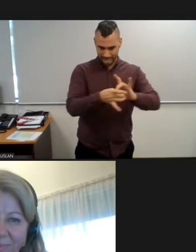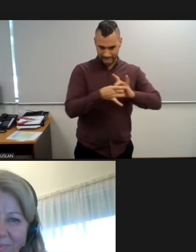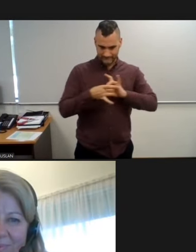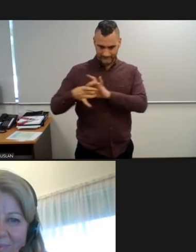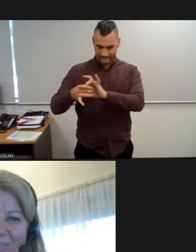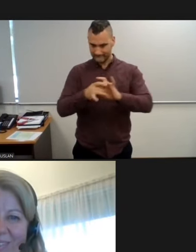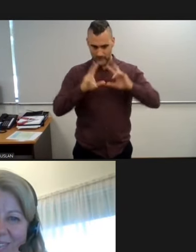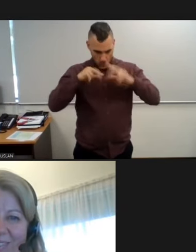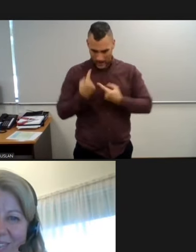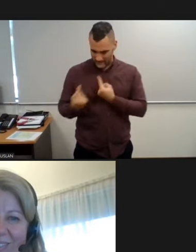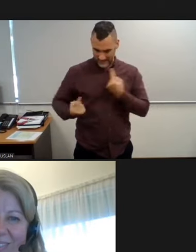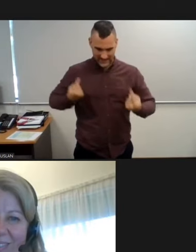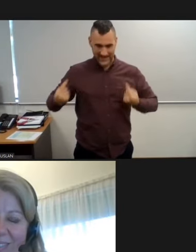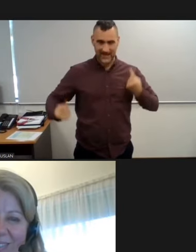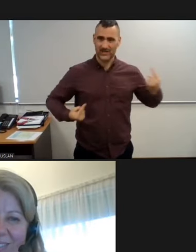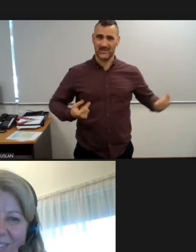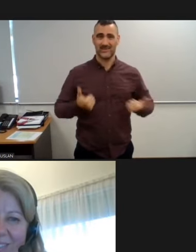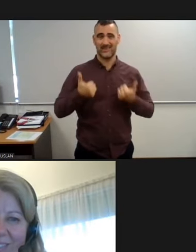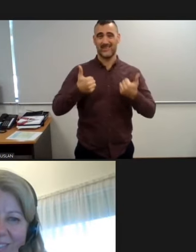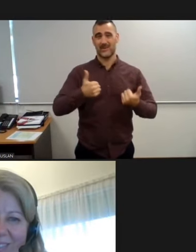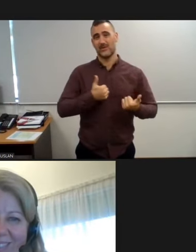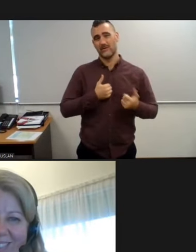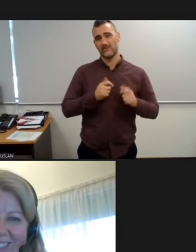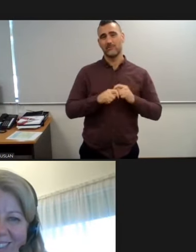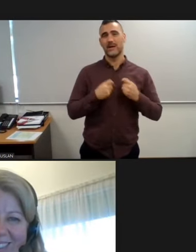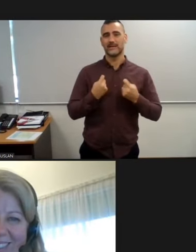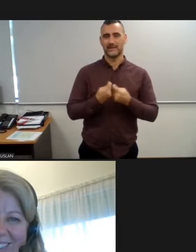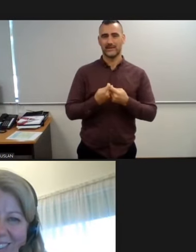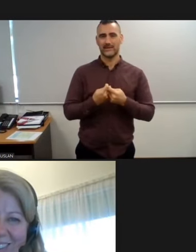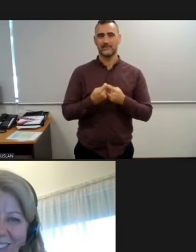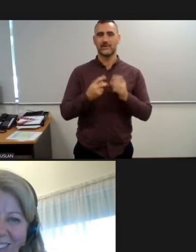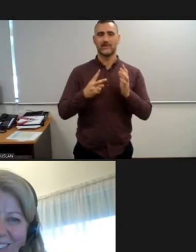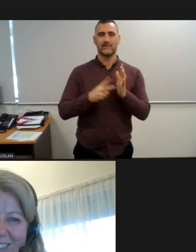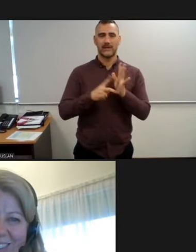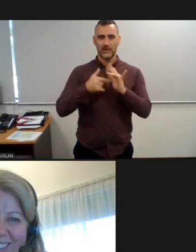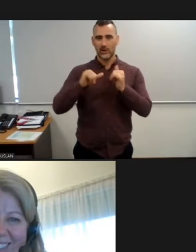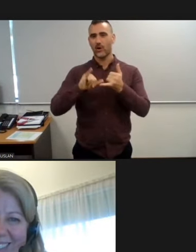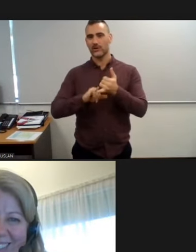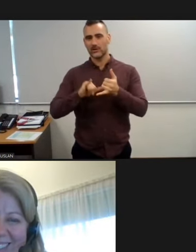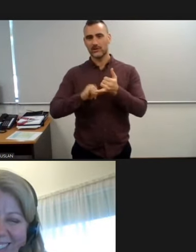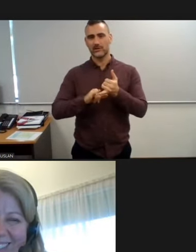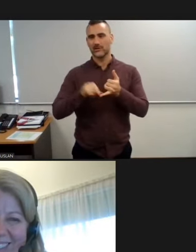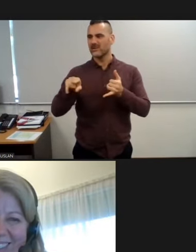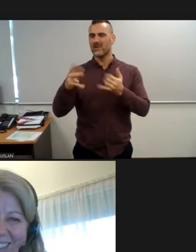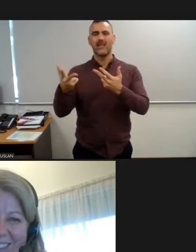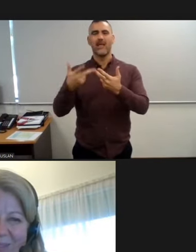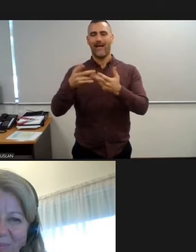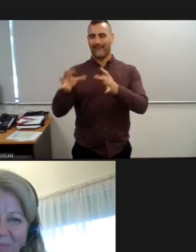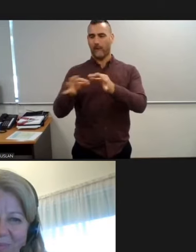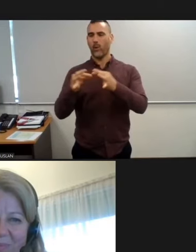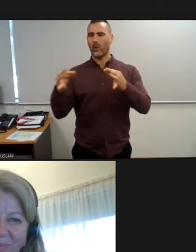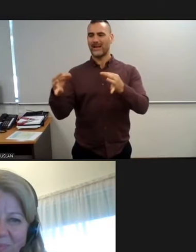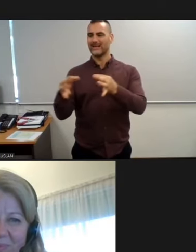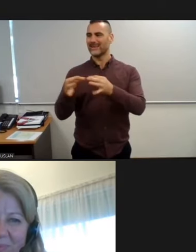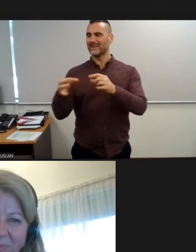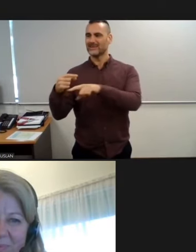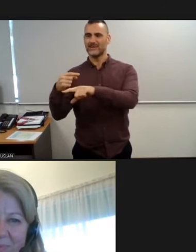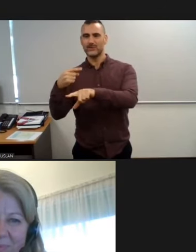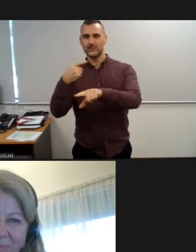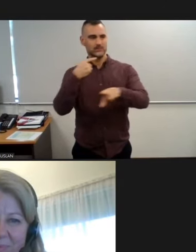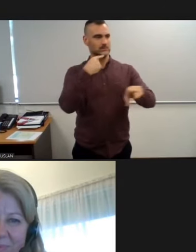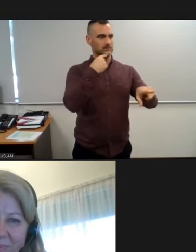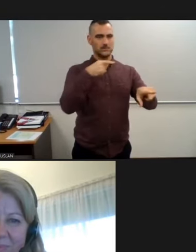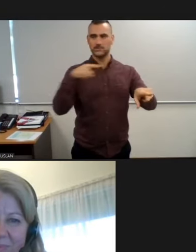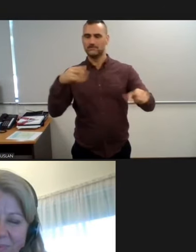by myself and the team at VCOSS and all of the organisations that you've given a shout out to along the way. And I think your personal knowledge of having